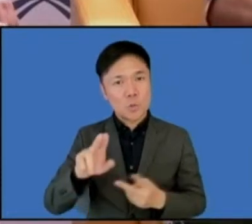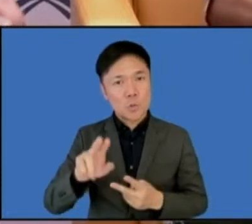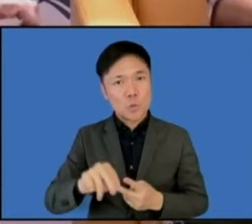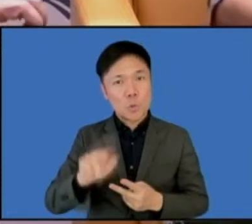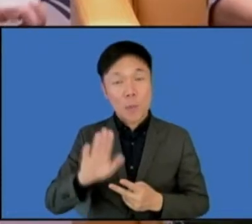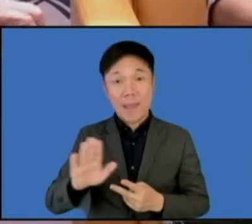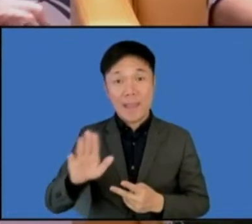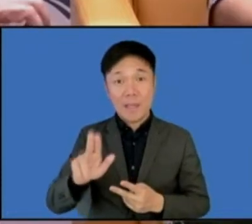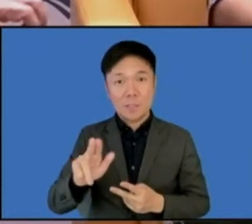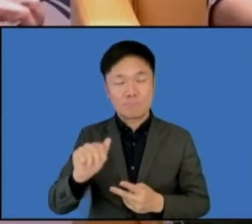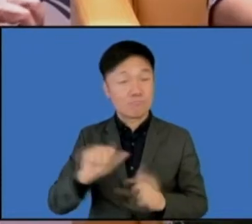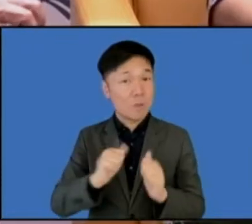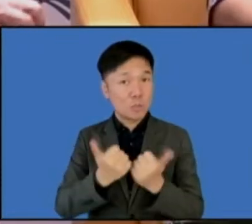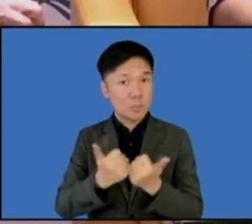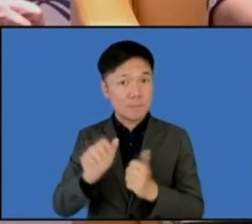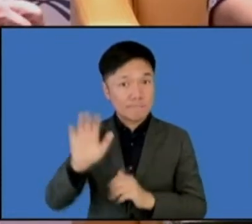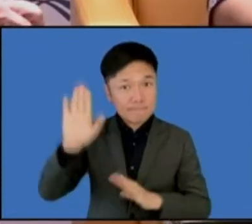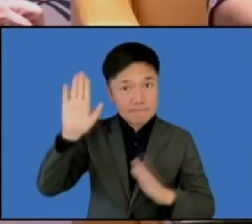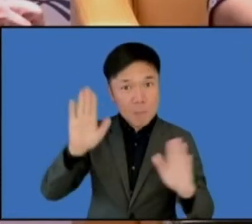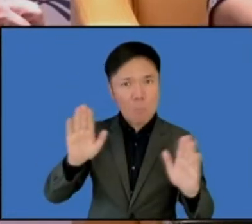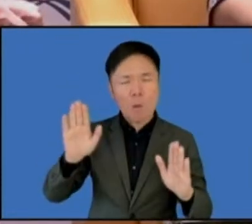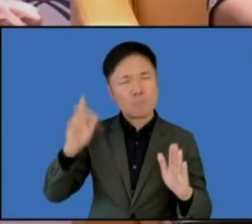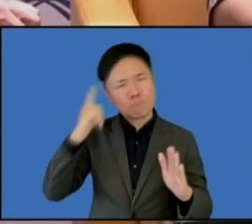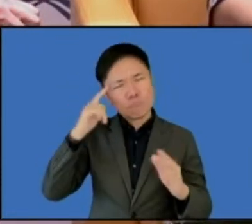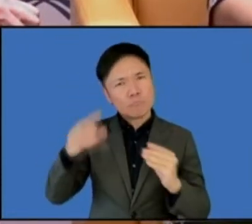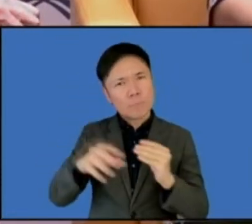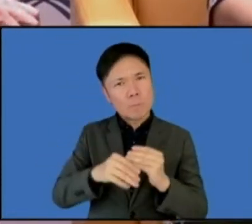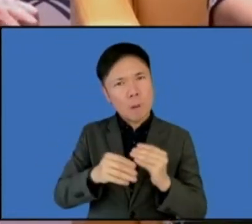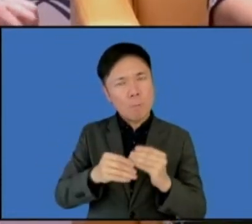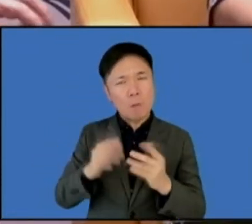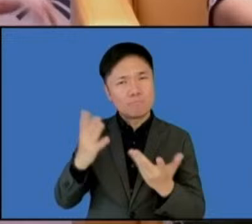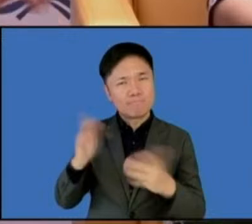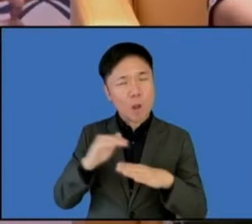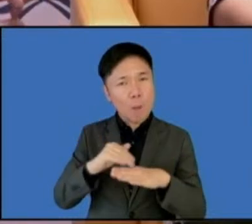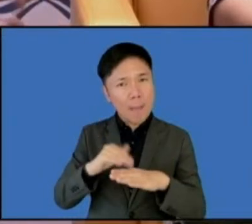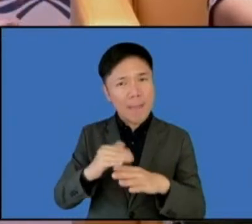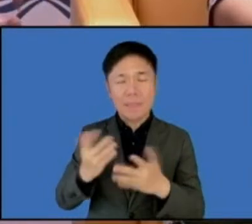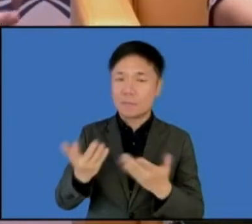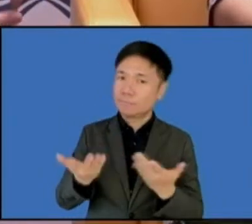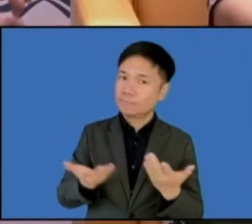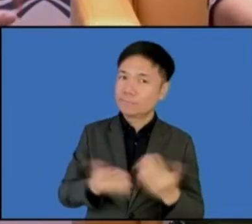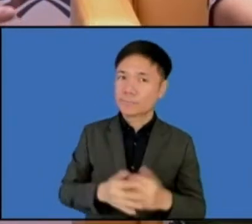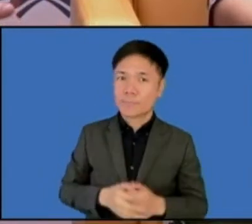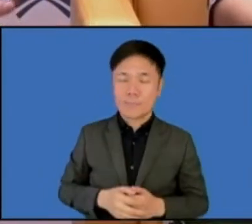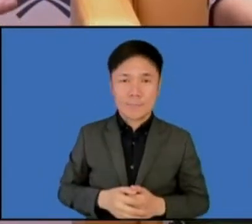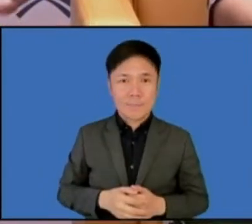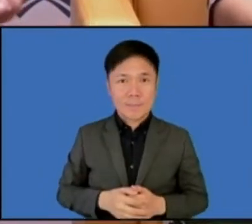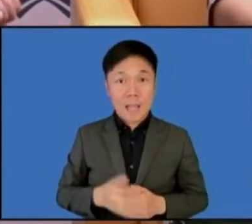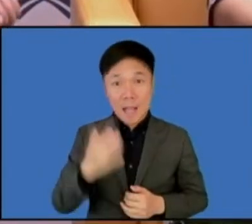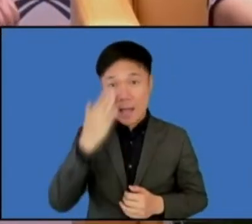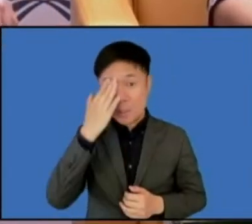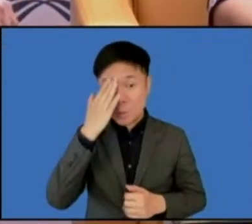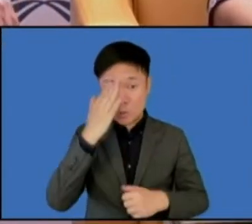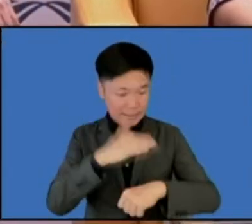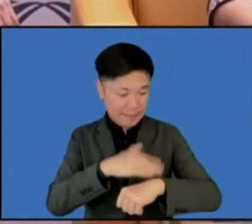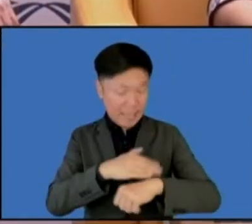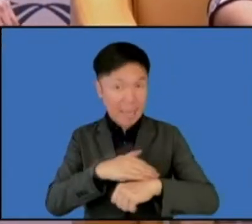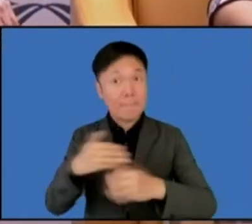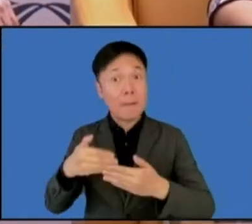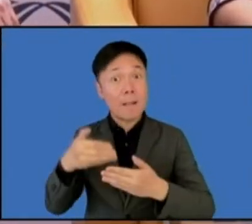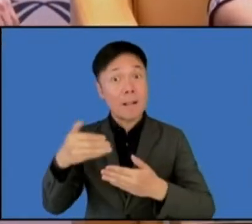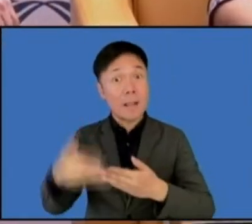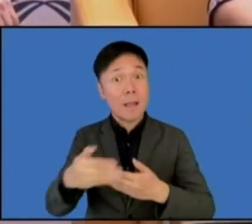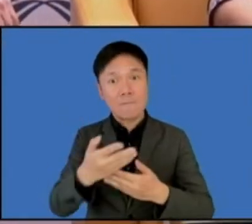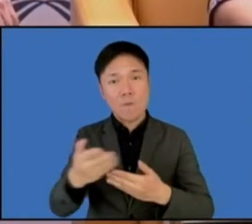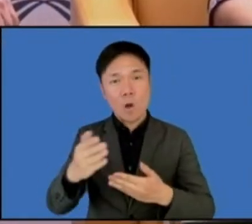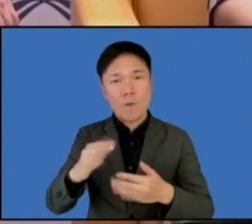room for any ad hoc questions or comments you may have. I'm advised that there is a point in time a little bit later for formal